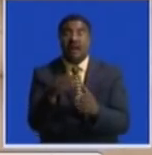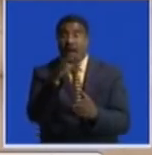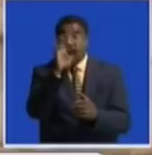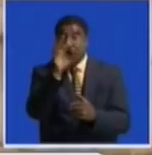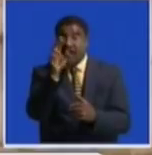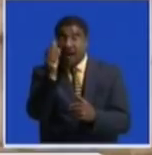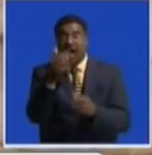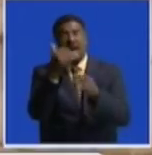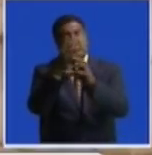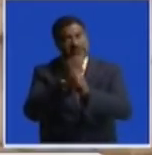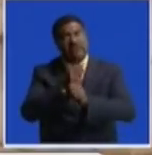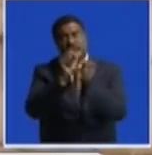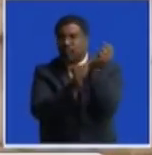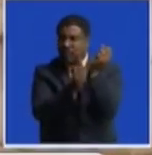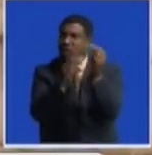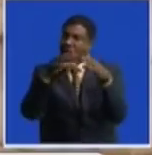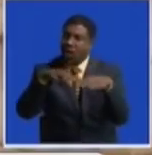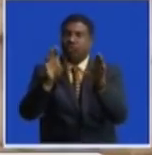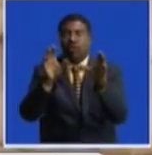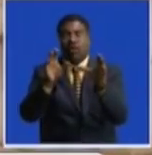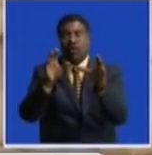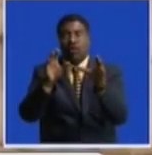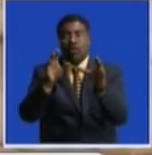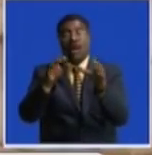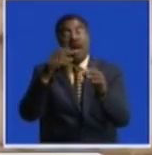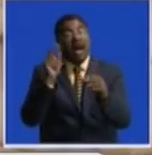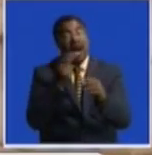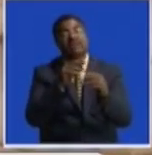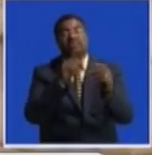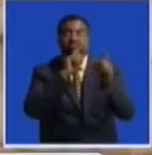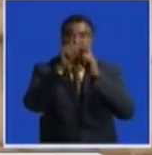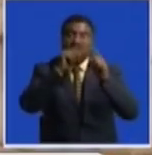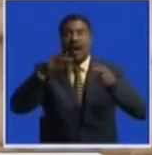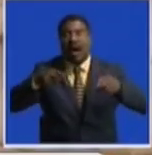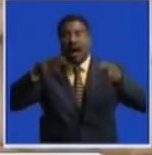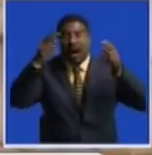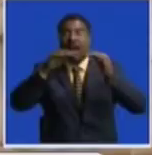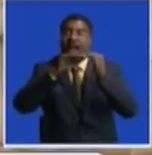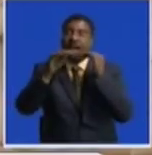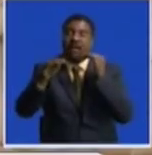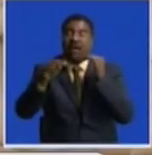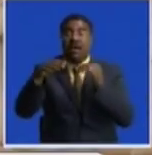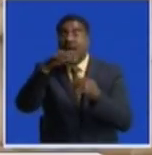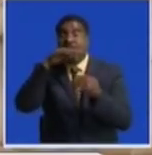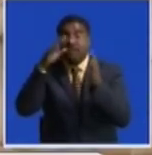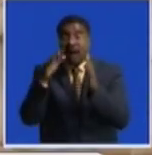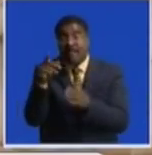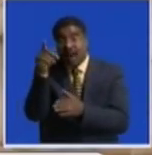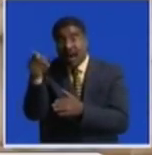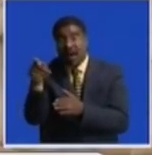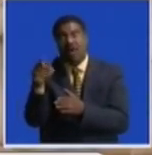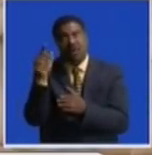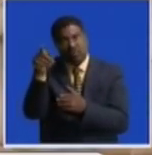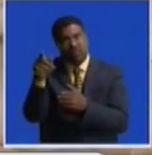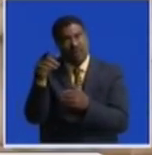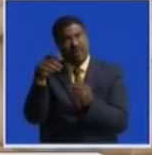maize, I would like to assure that there has been engagement at the highest level to ensure that our farmers are settled over the maize which has